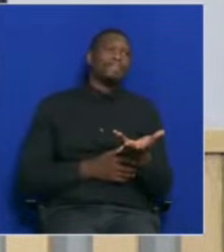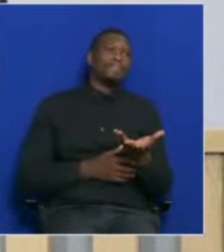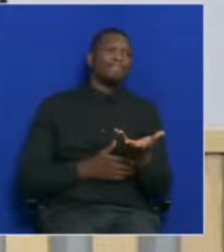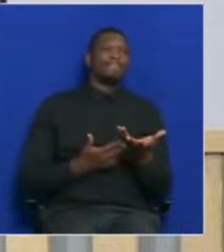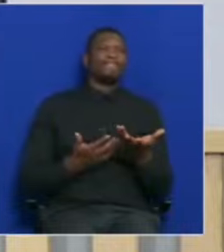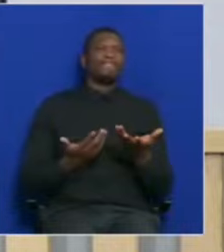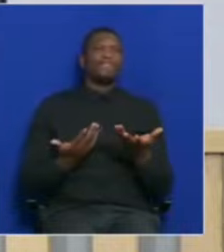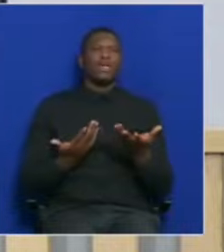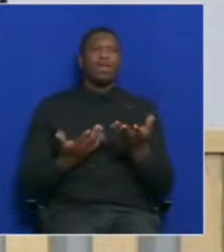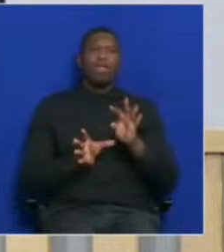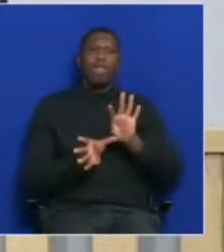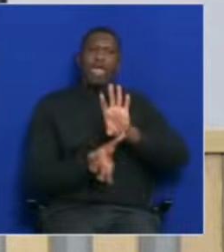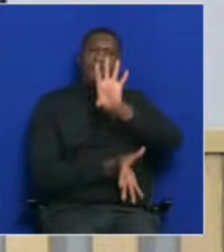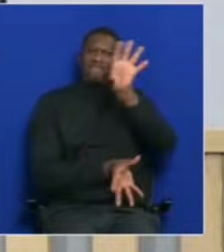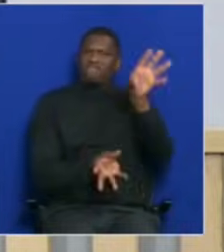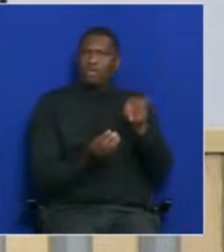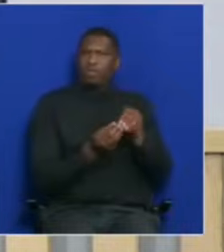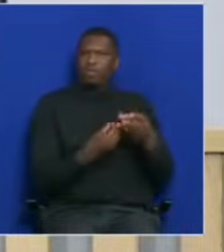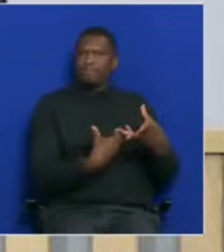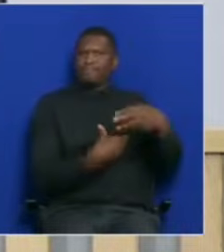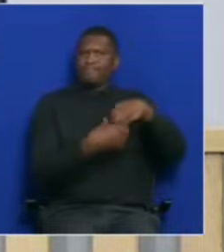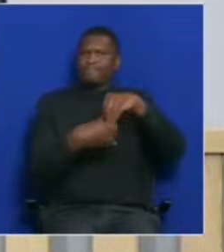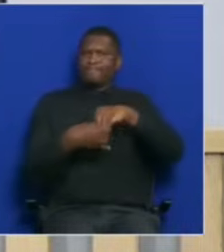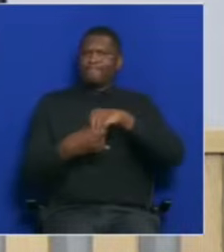all-encompassing authorization.